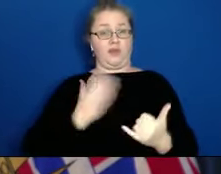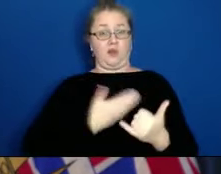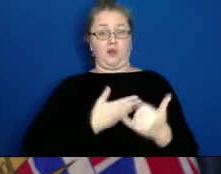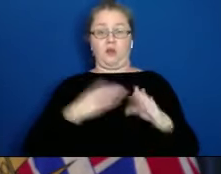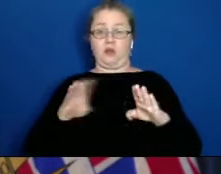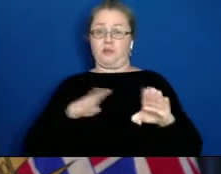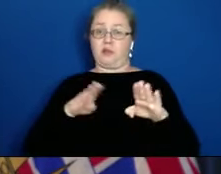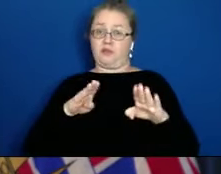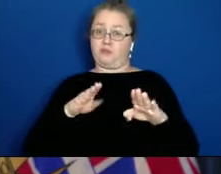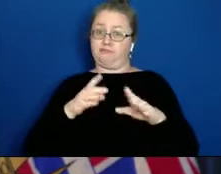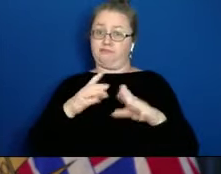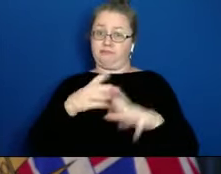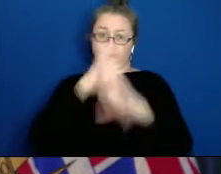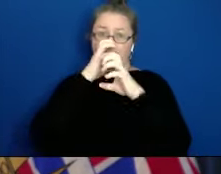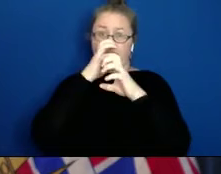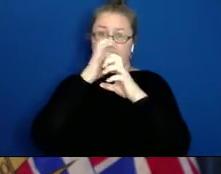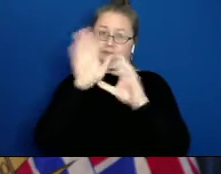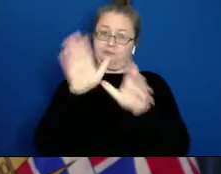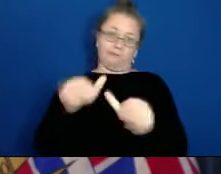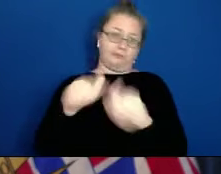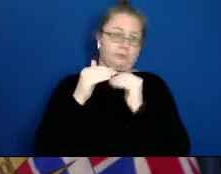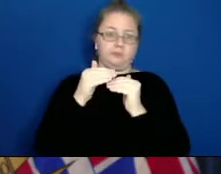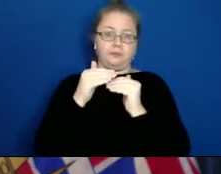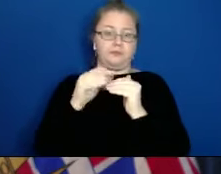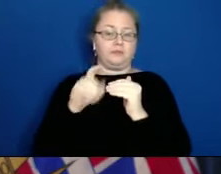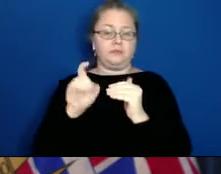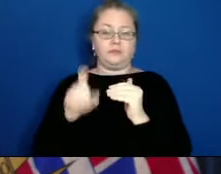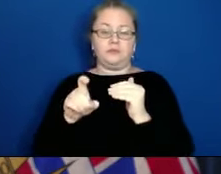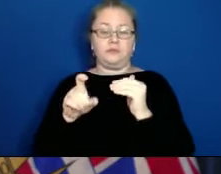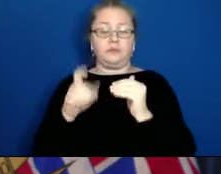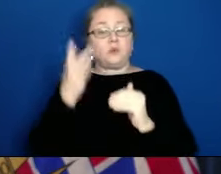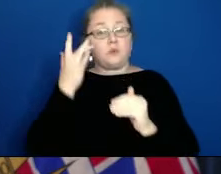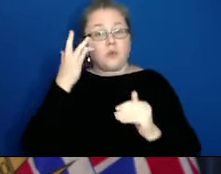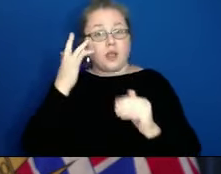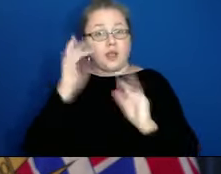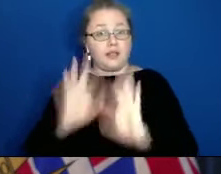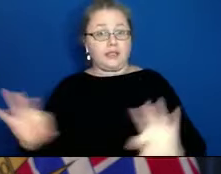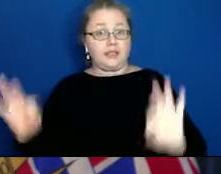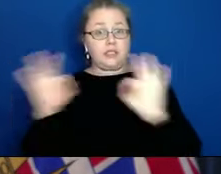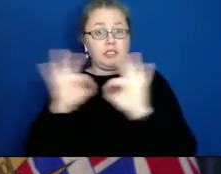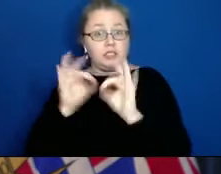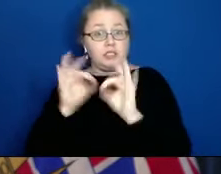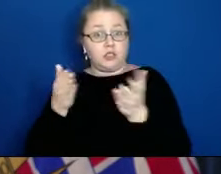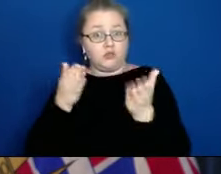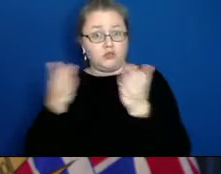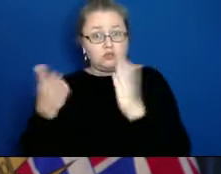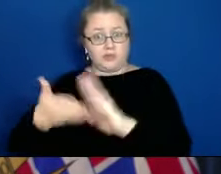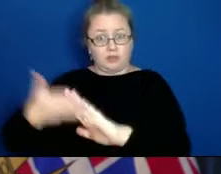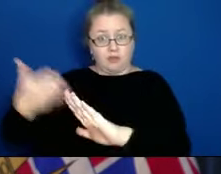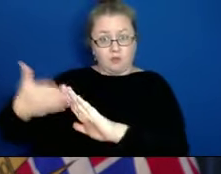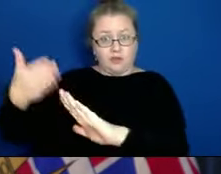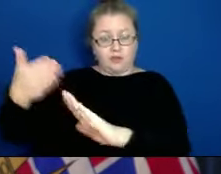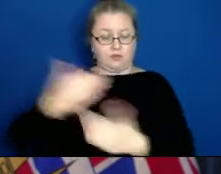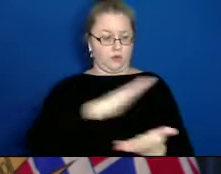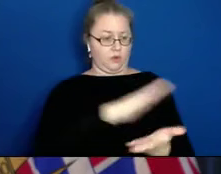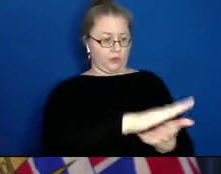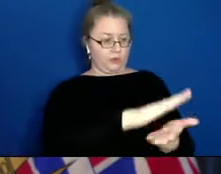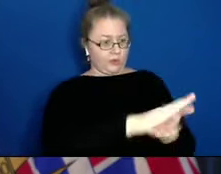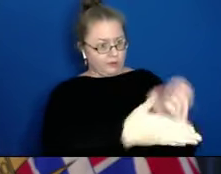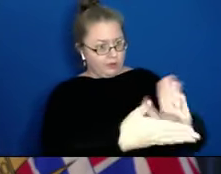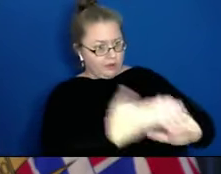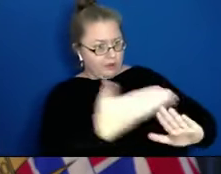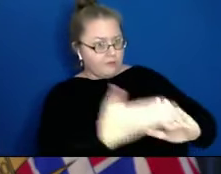essential activities open and operating safely. We need to keep our schools open and operating